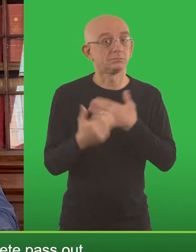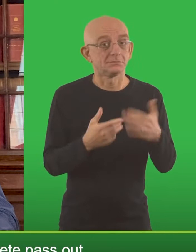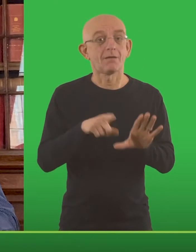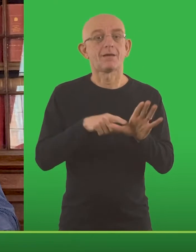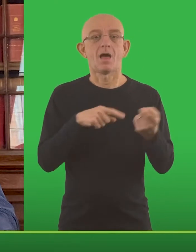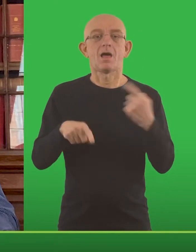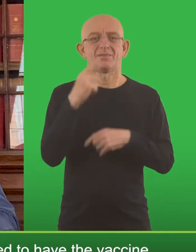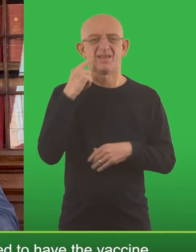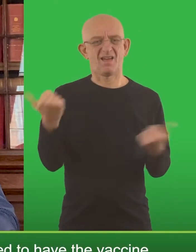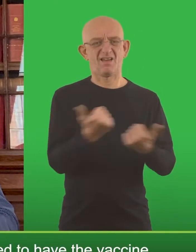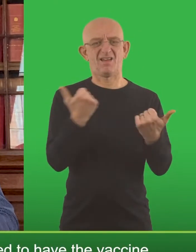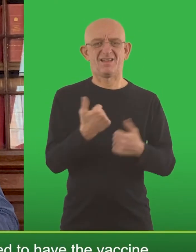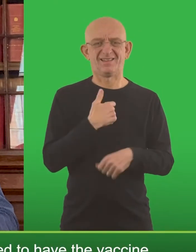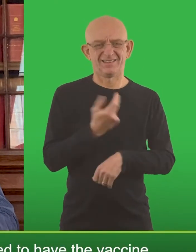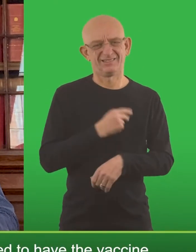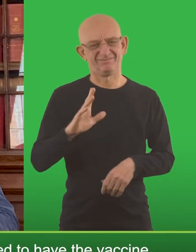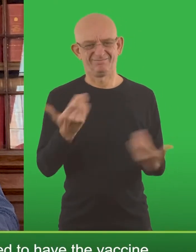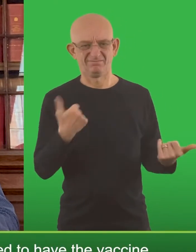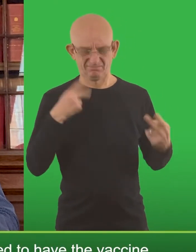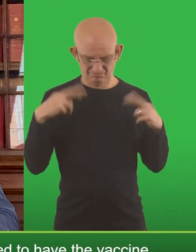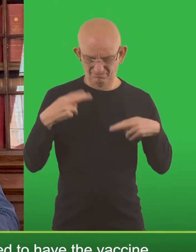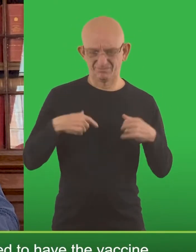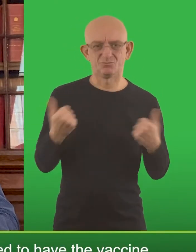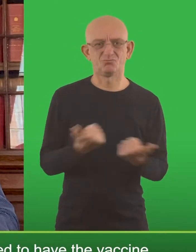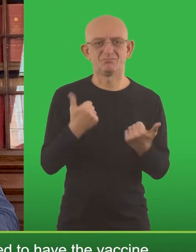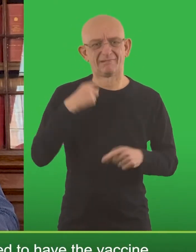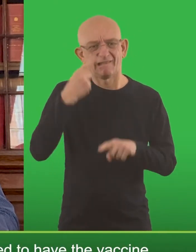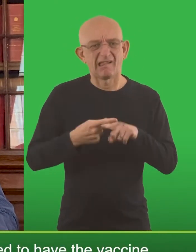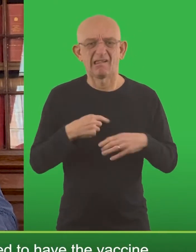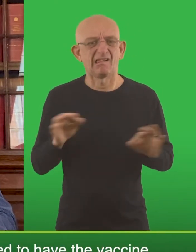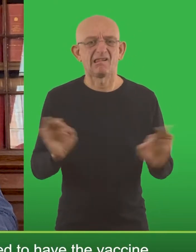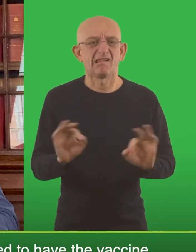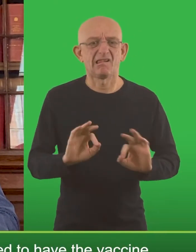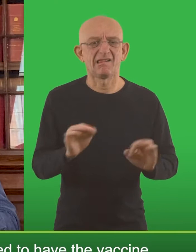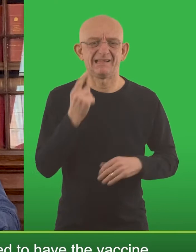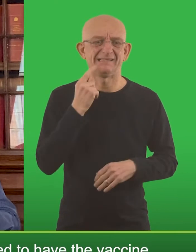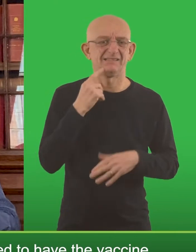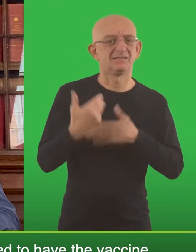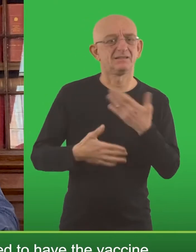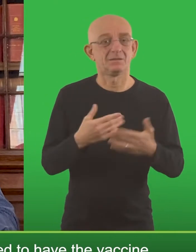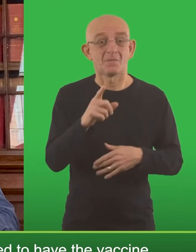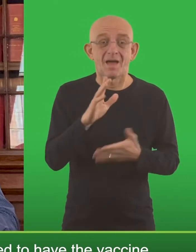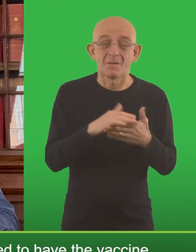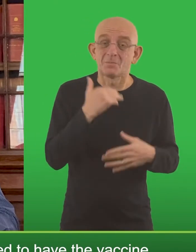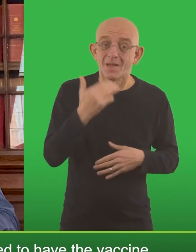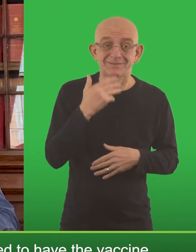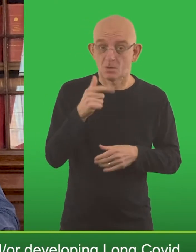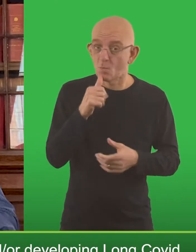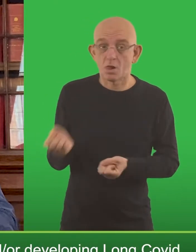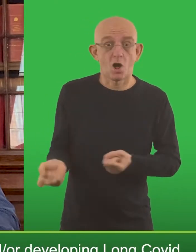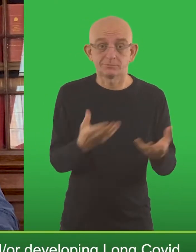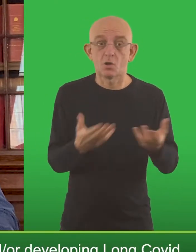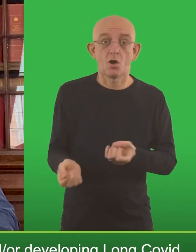important step. So younger people may feel that they don't need to have the vaccine, they're less likely to be seriously